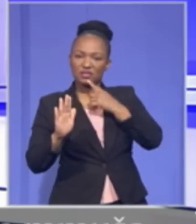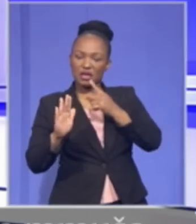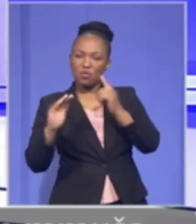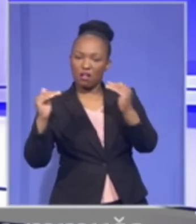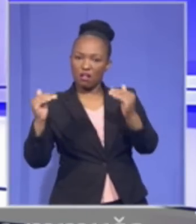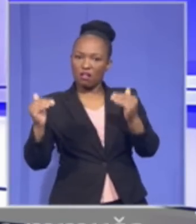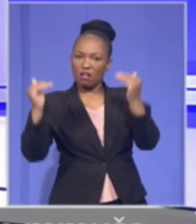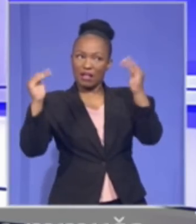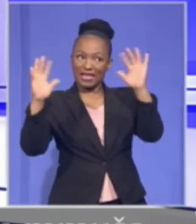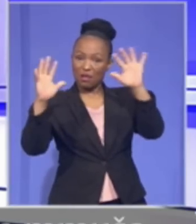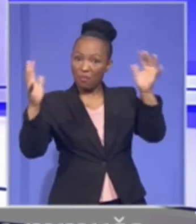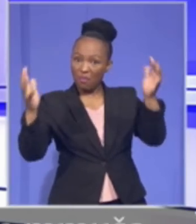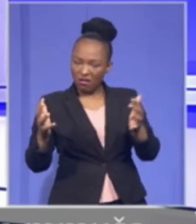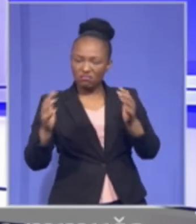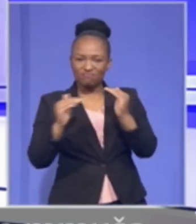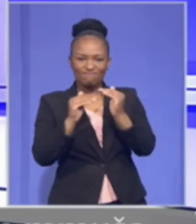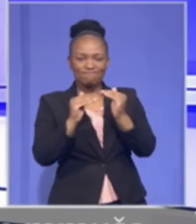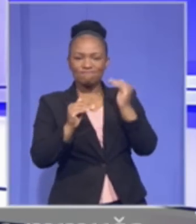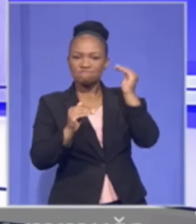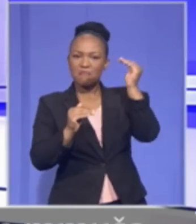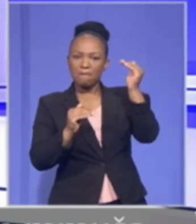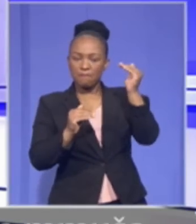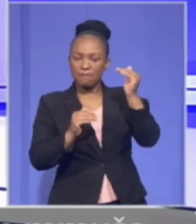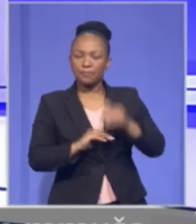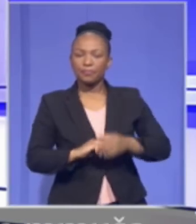lefaseng ka bophara.